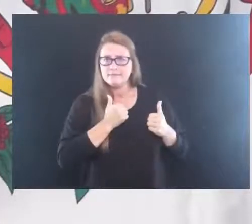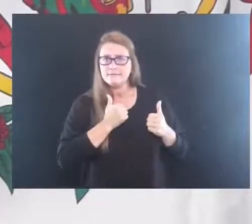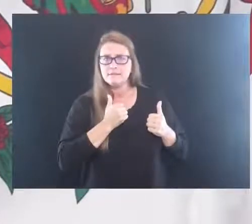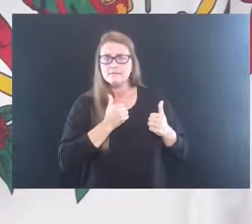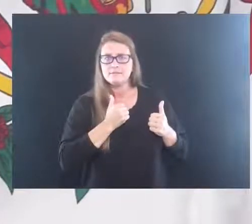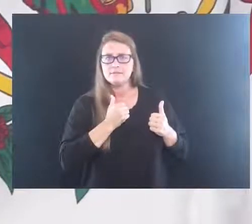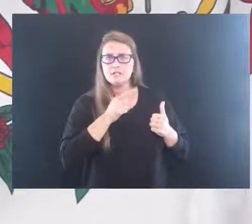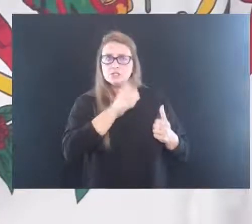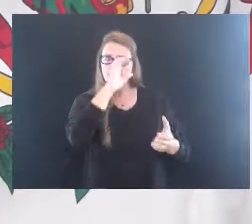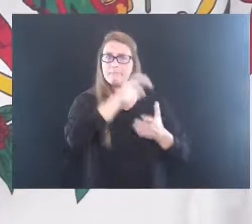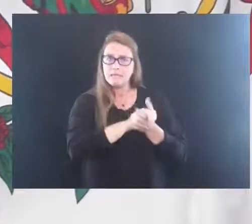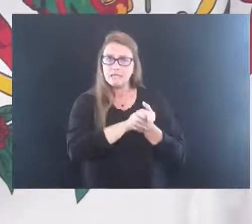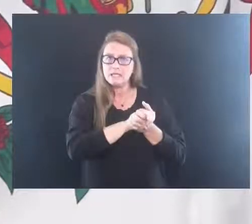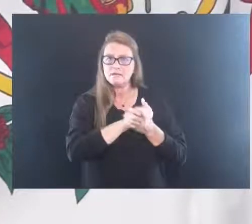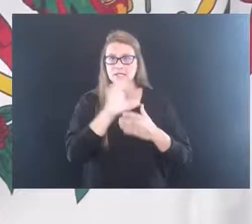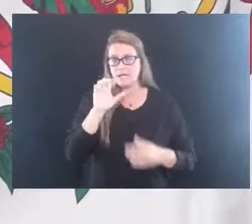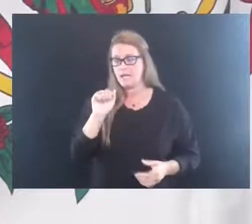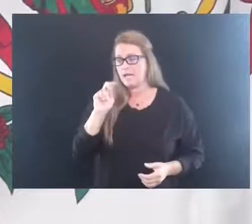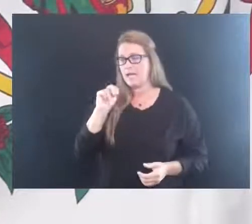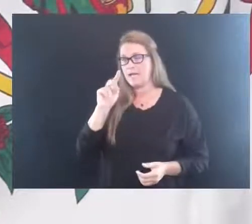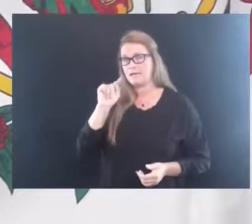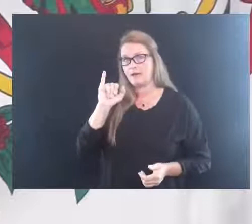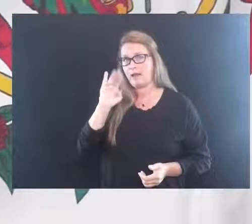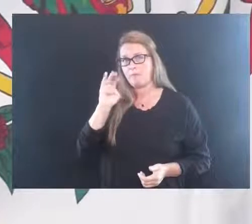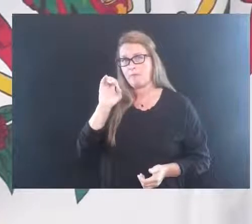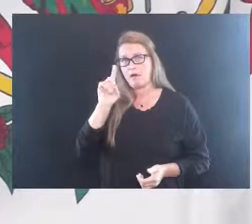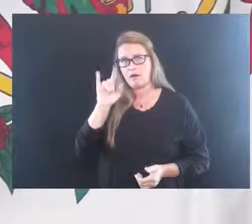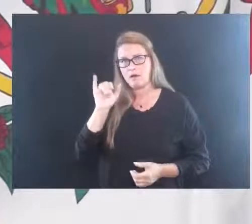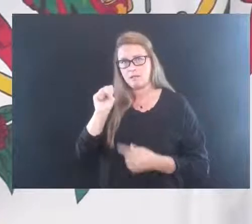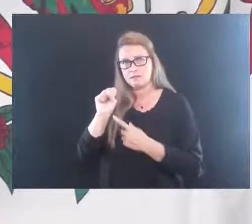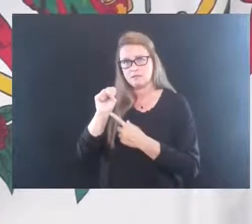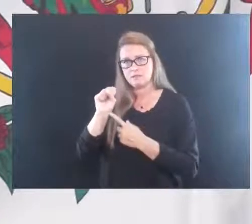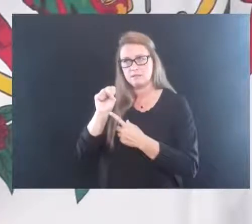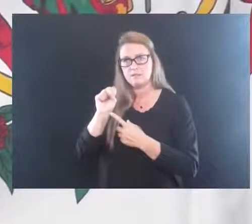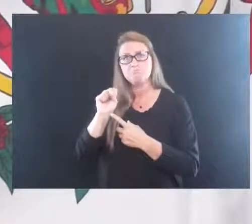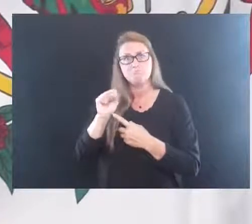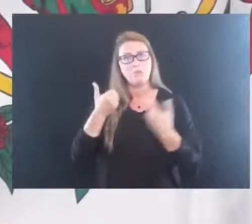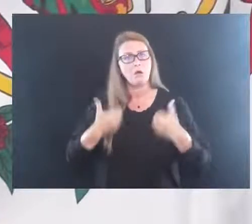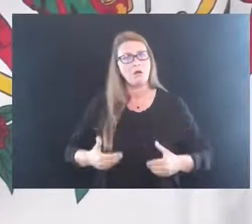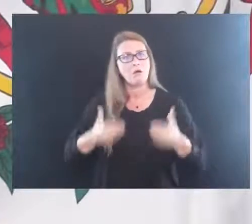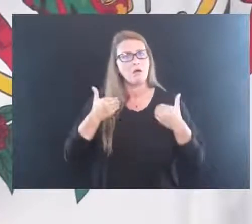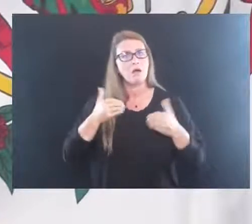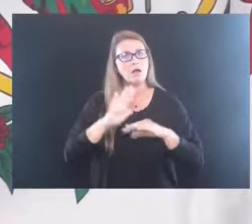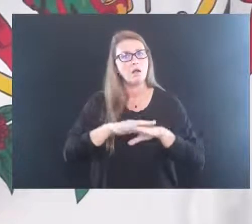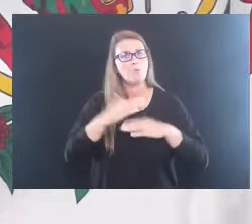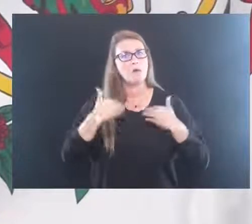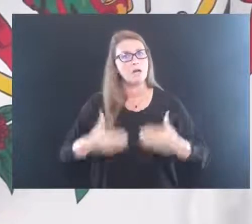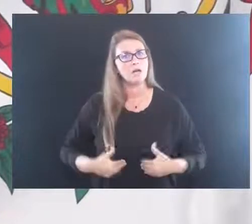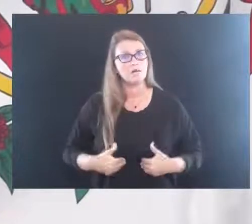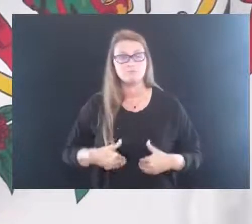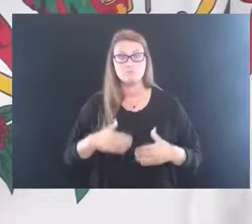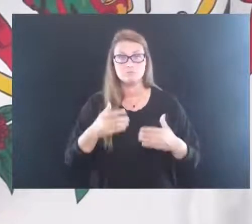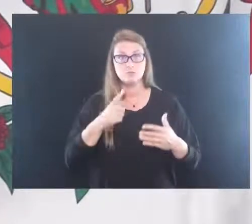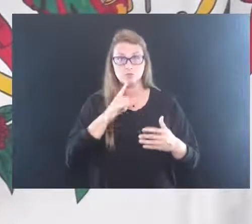she truly believes that the antibodies are present. She's gotten through